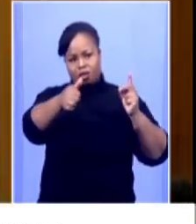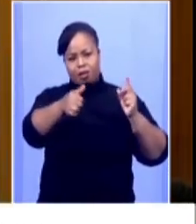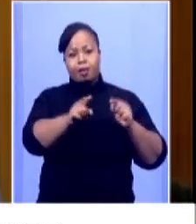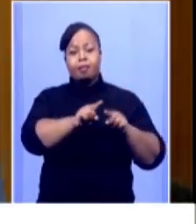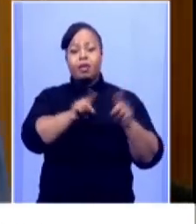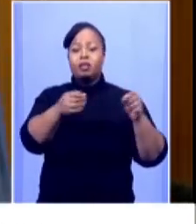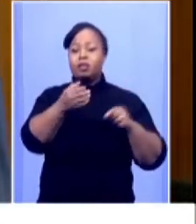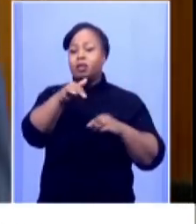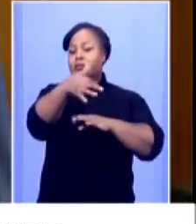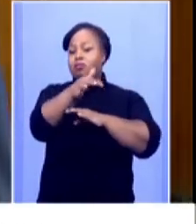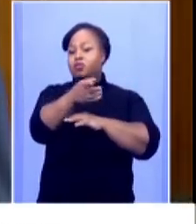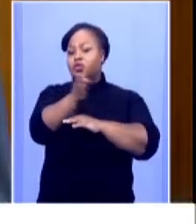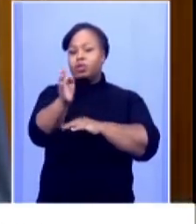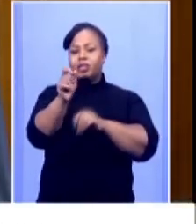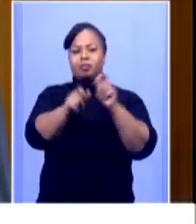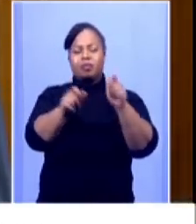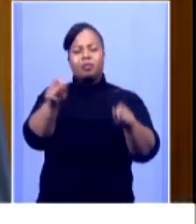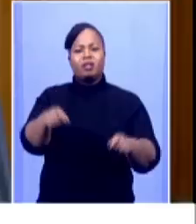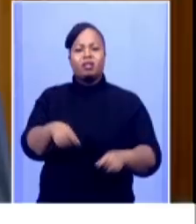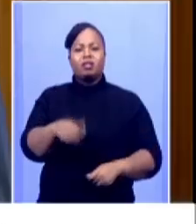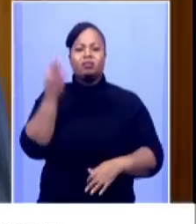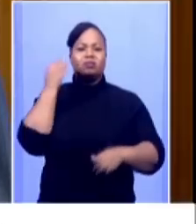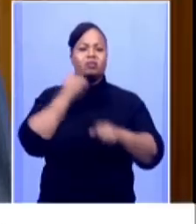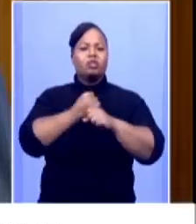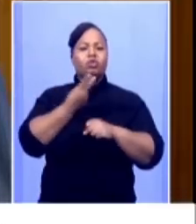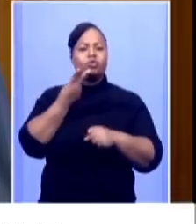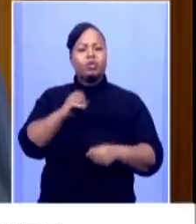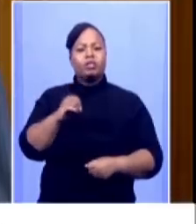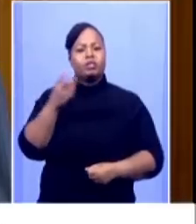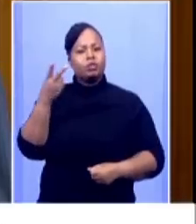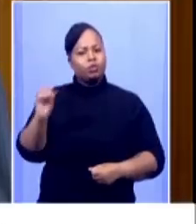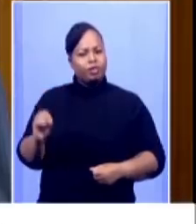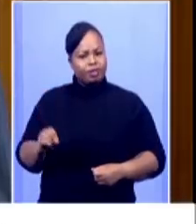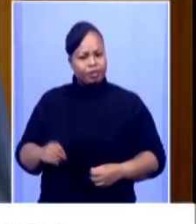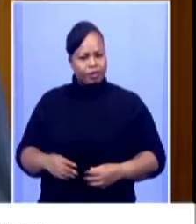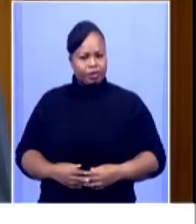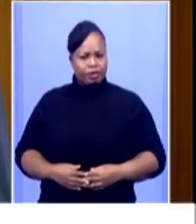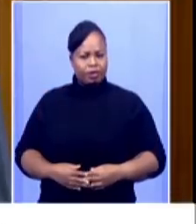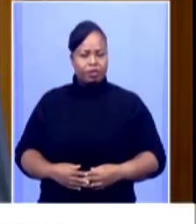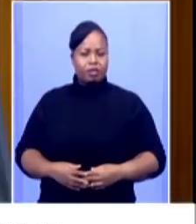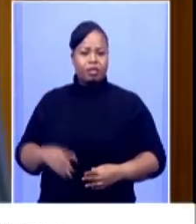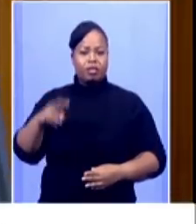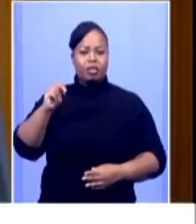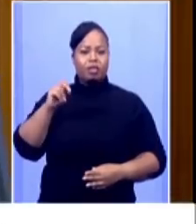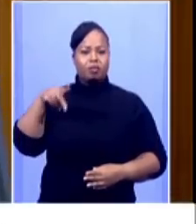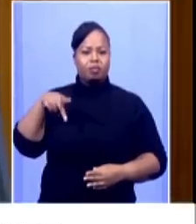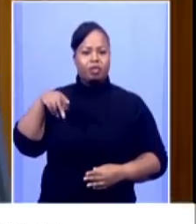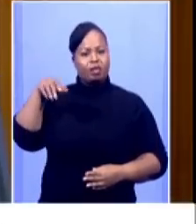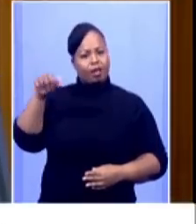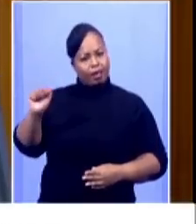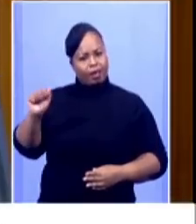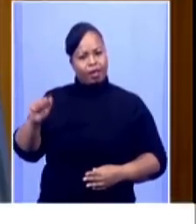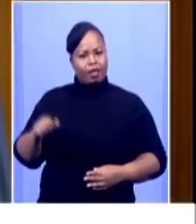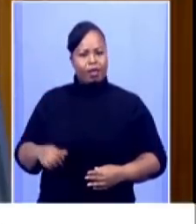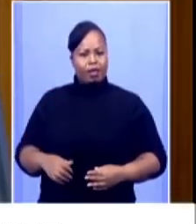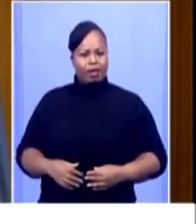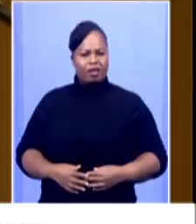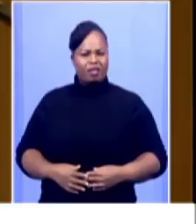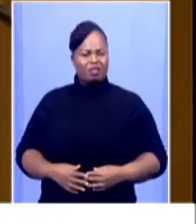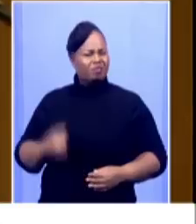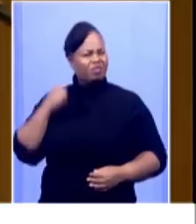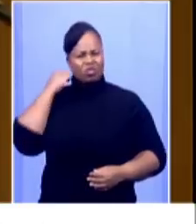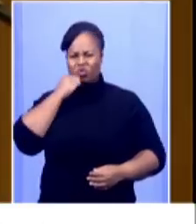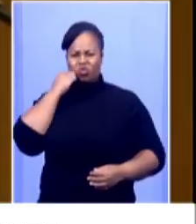public from 2020, the National Prosecuting Authority. Sorry, can